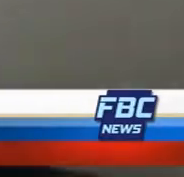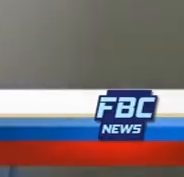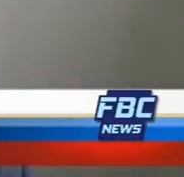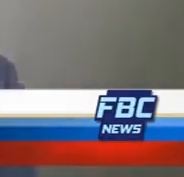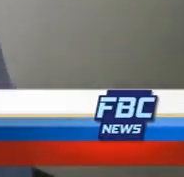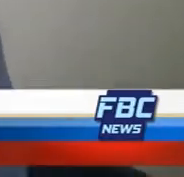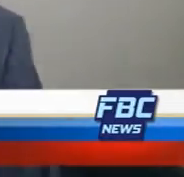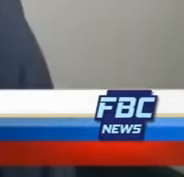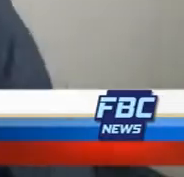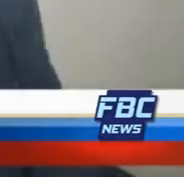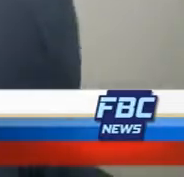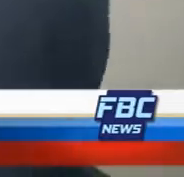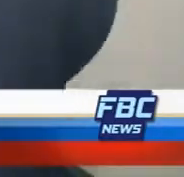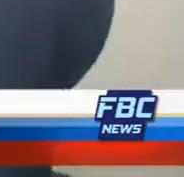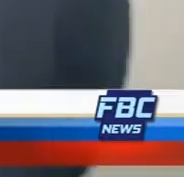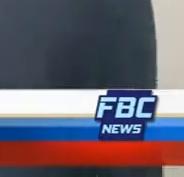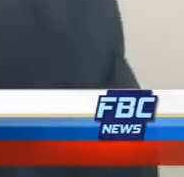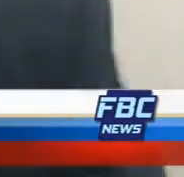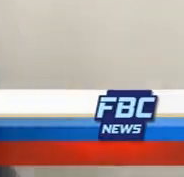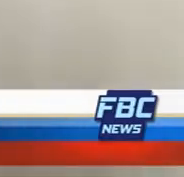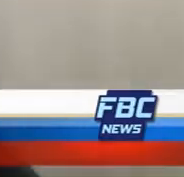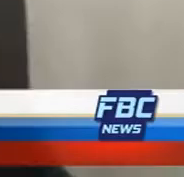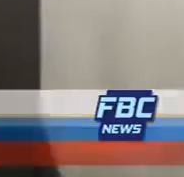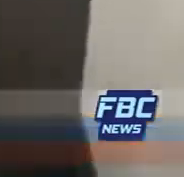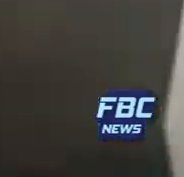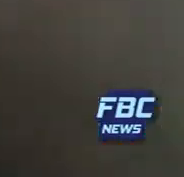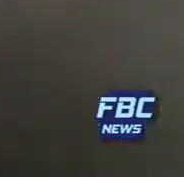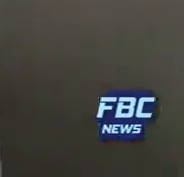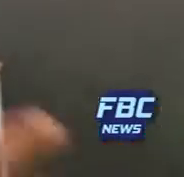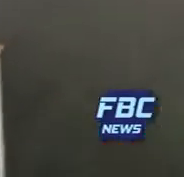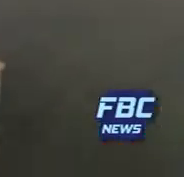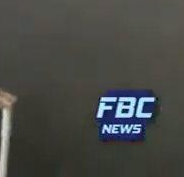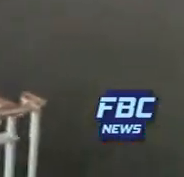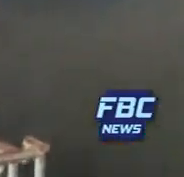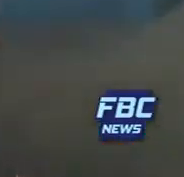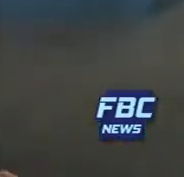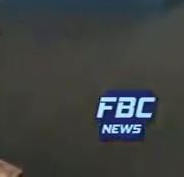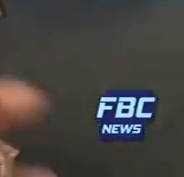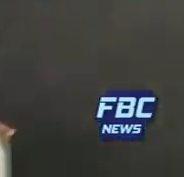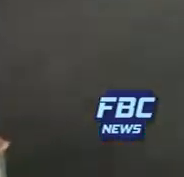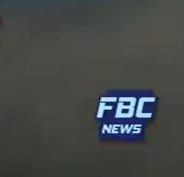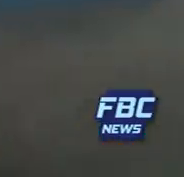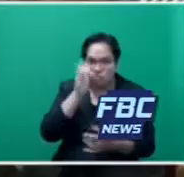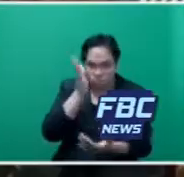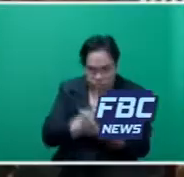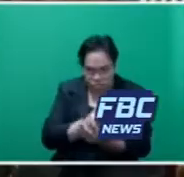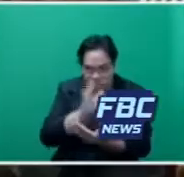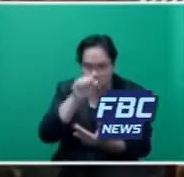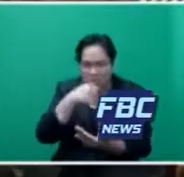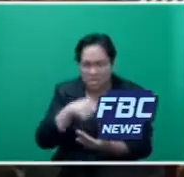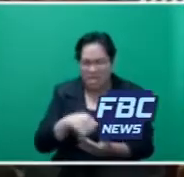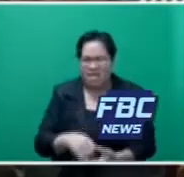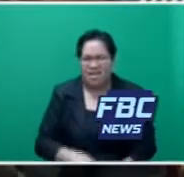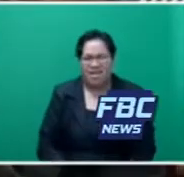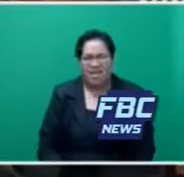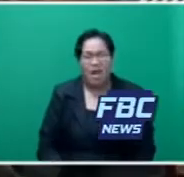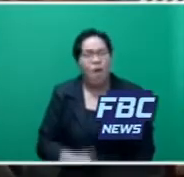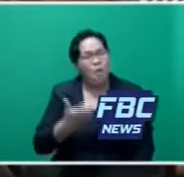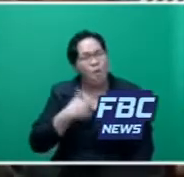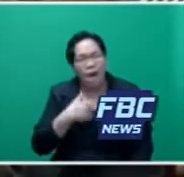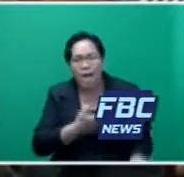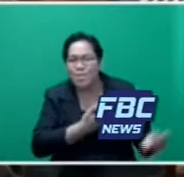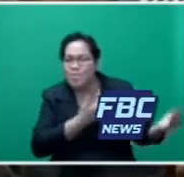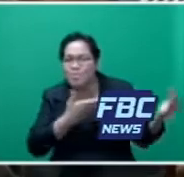comments outside Parliament and saying the opposition MP should issue an apology. Why bring that issue